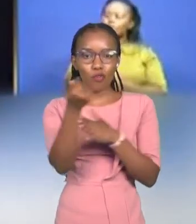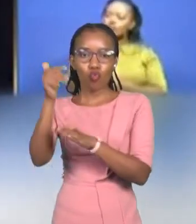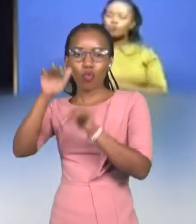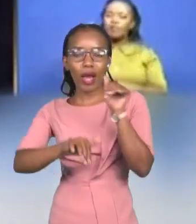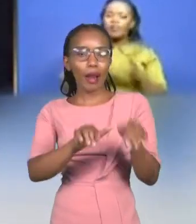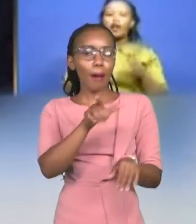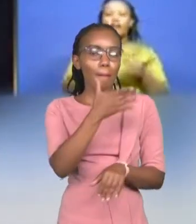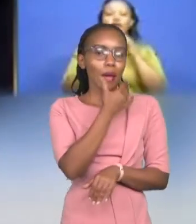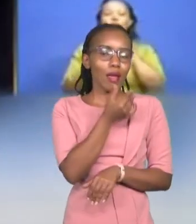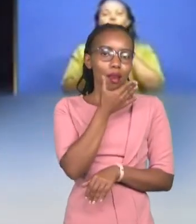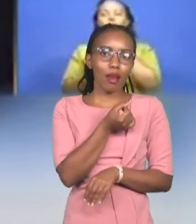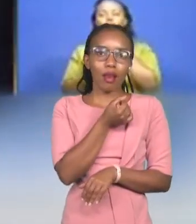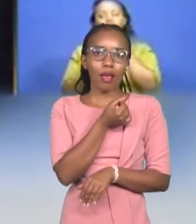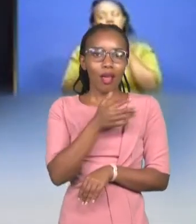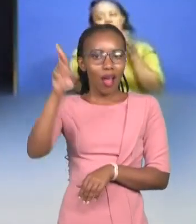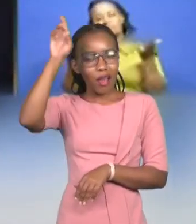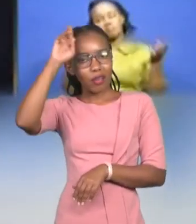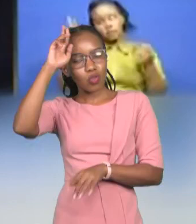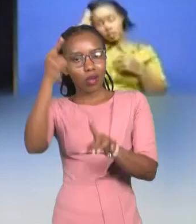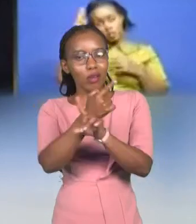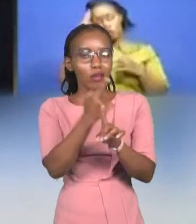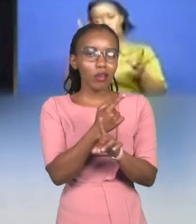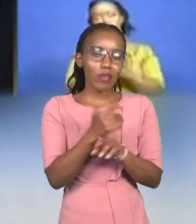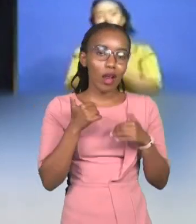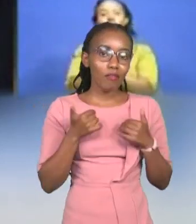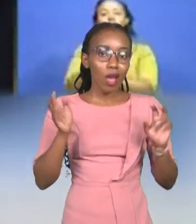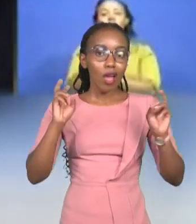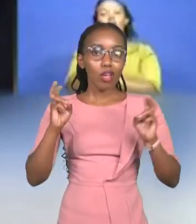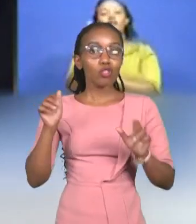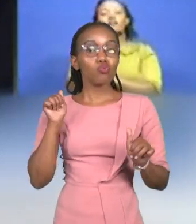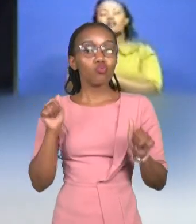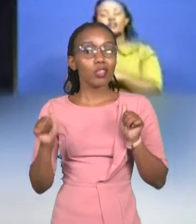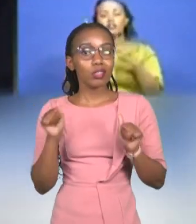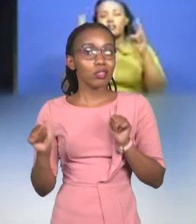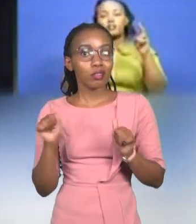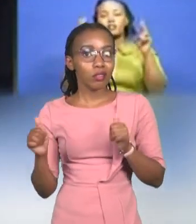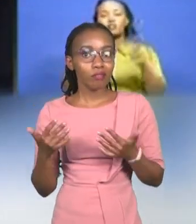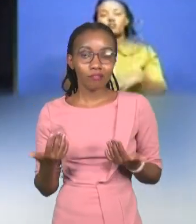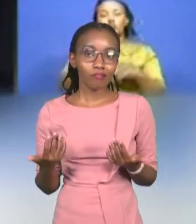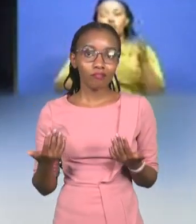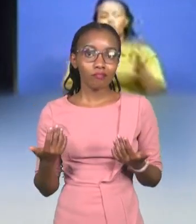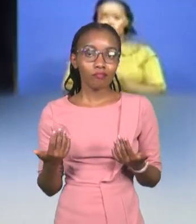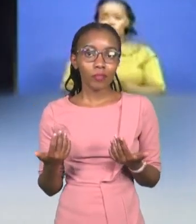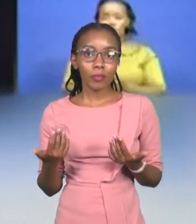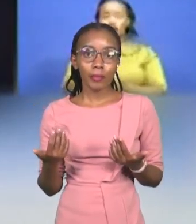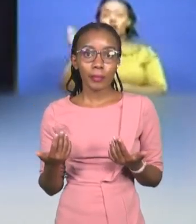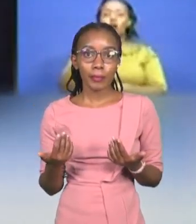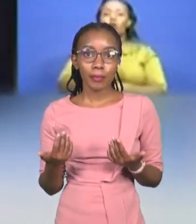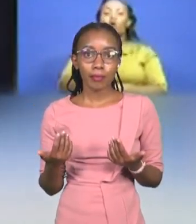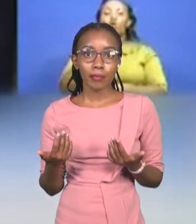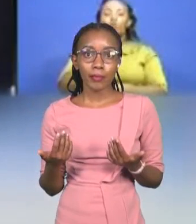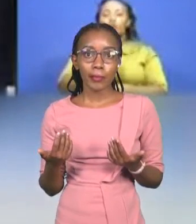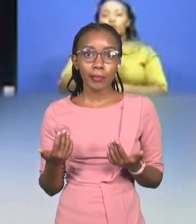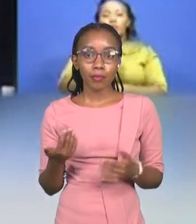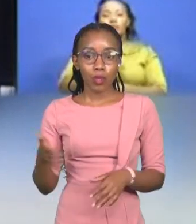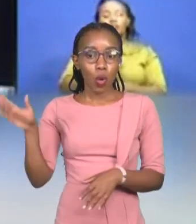counterparts for various reasons. And the key issue is the fact that they take time to go and give